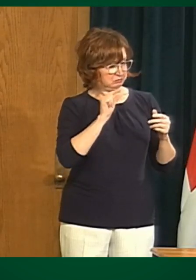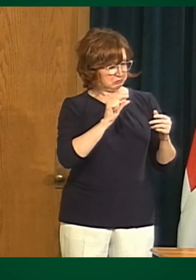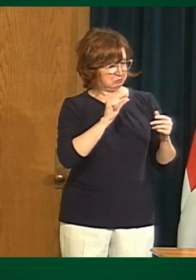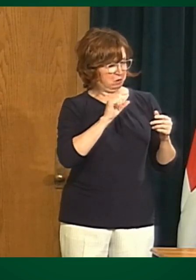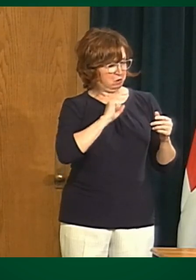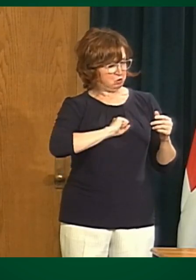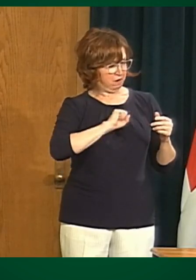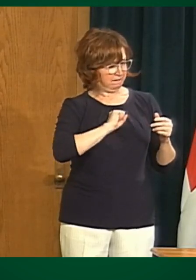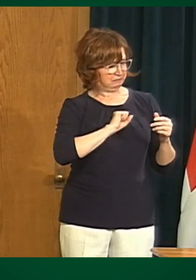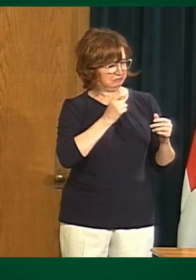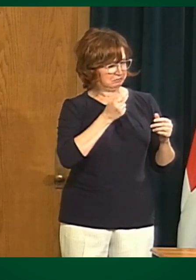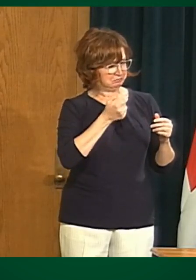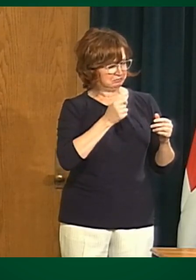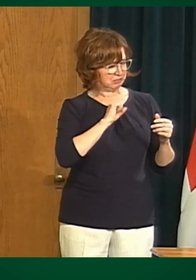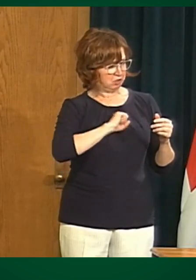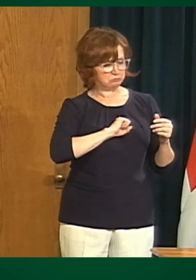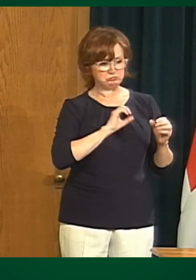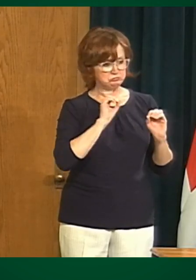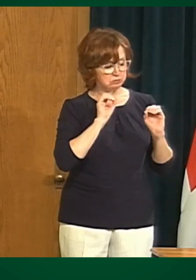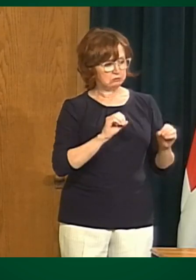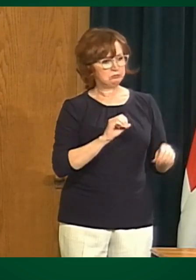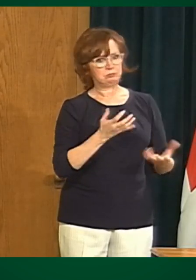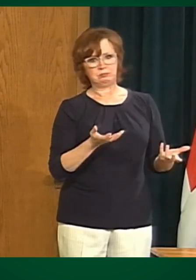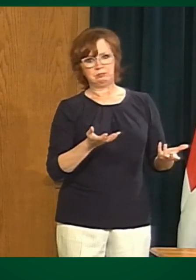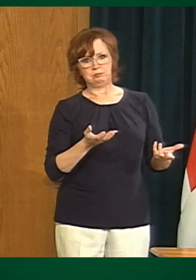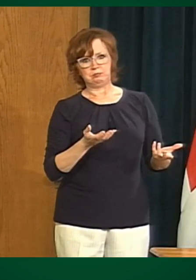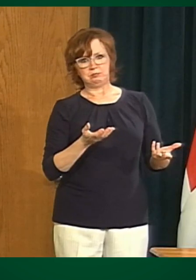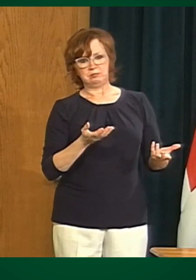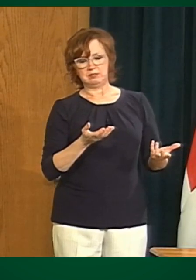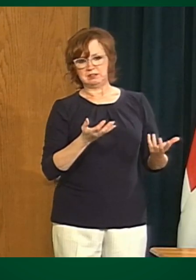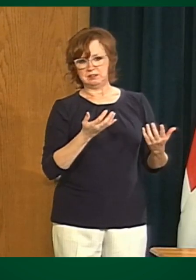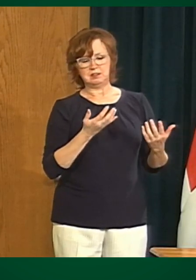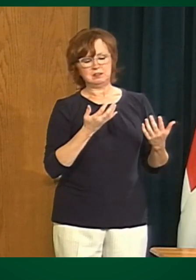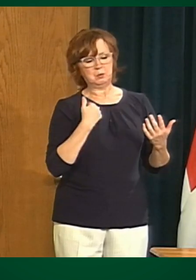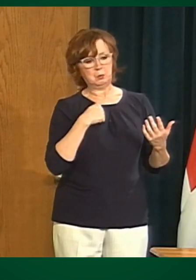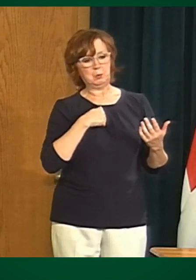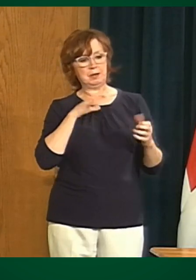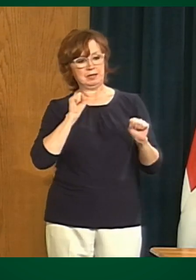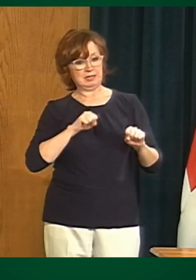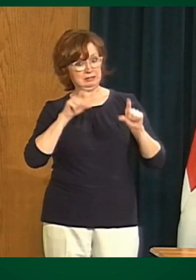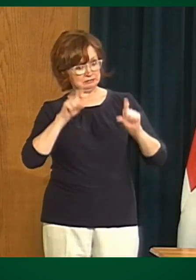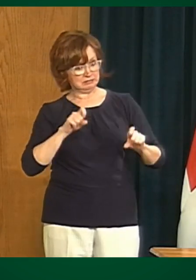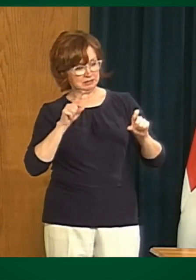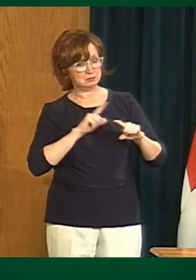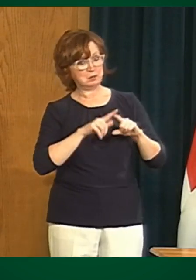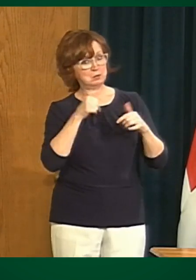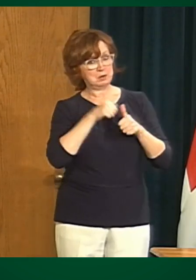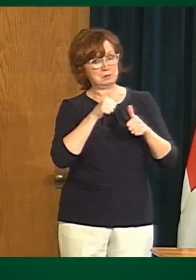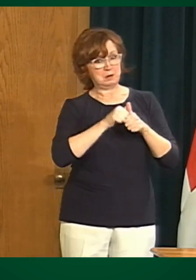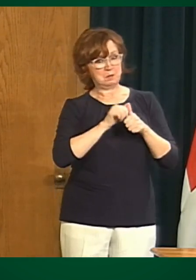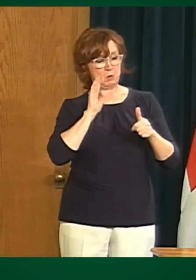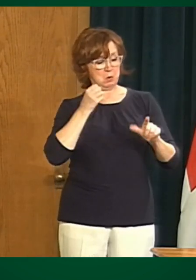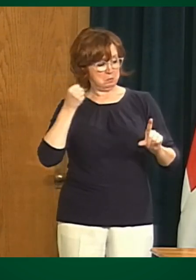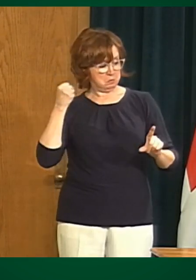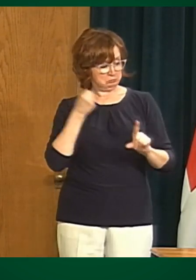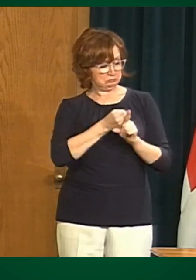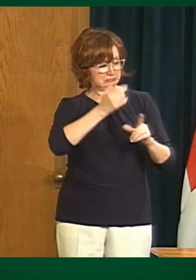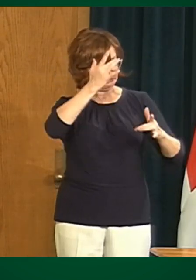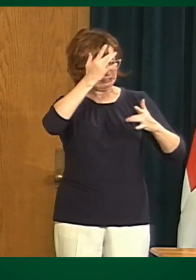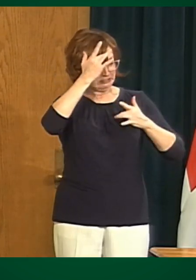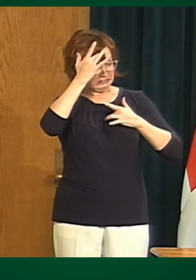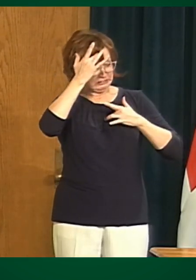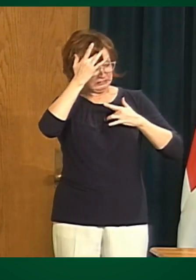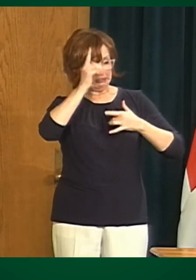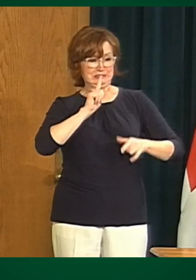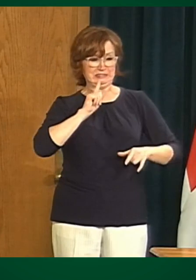because you're doing aggressive case fighting to get ahead of the outbreak and control it. So I think we need to keep those things in perspective. But at the same